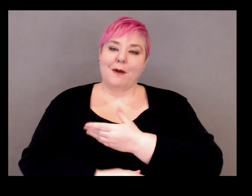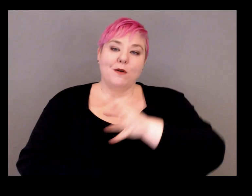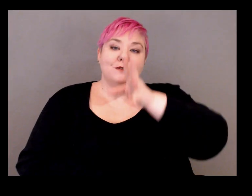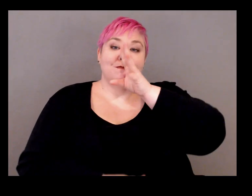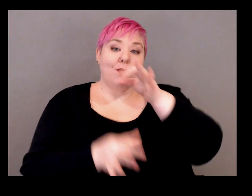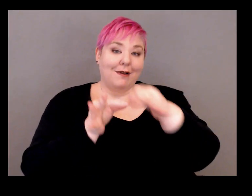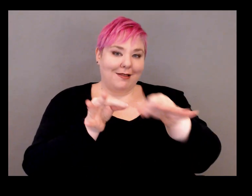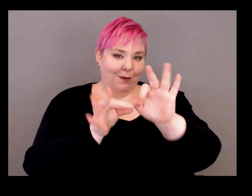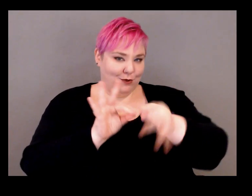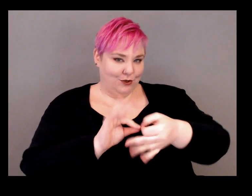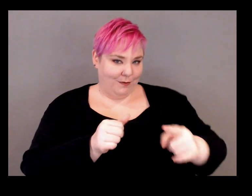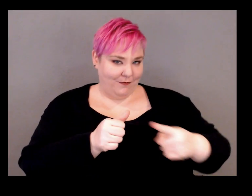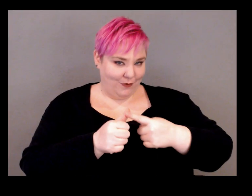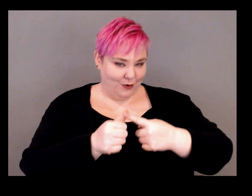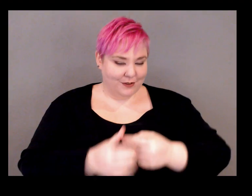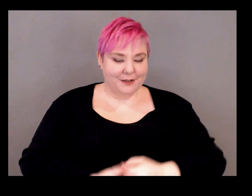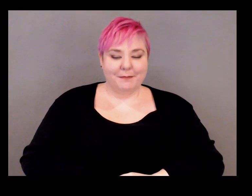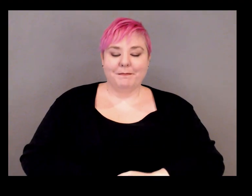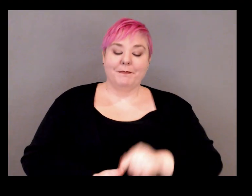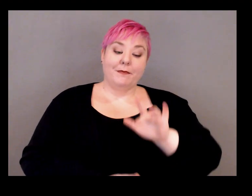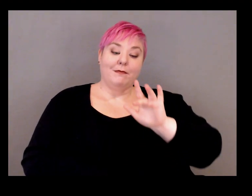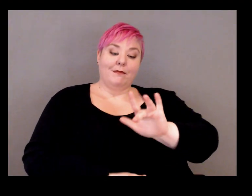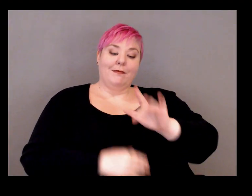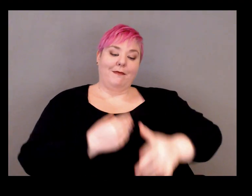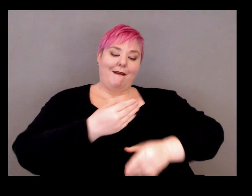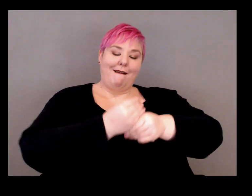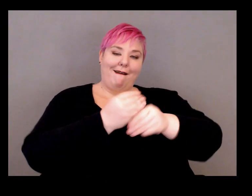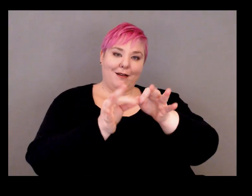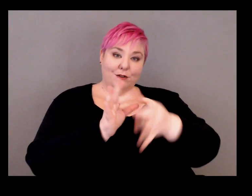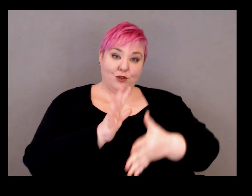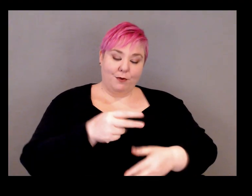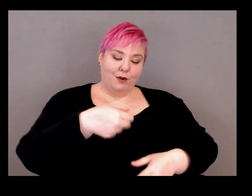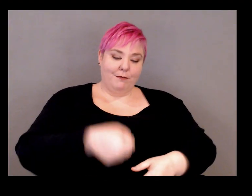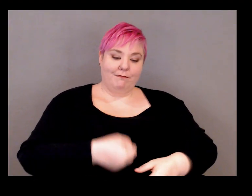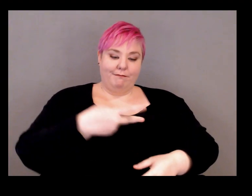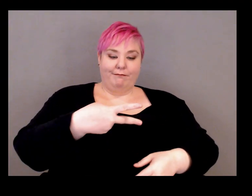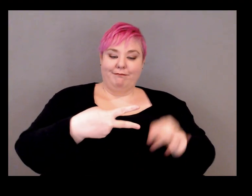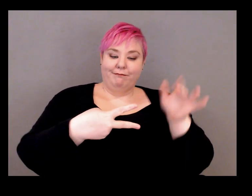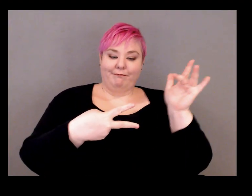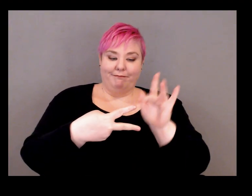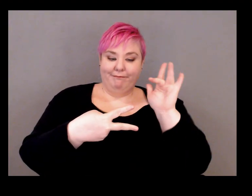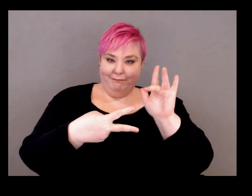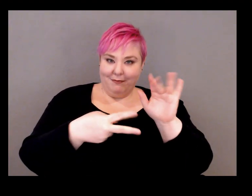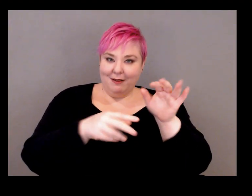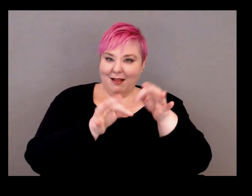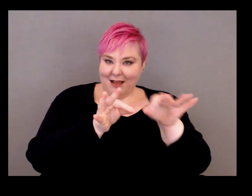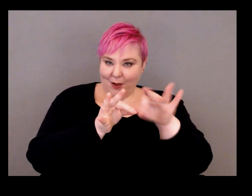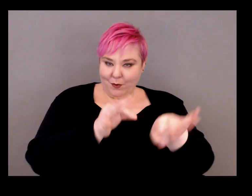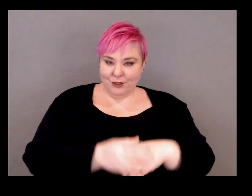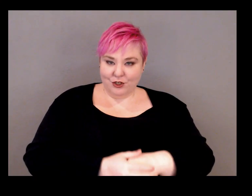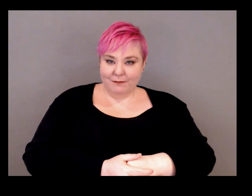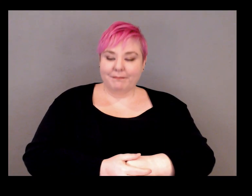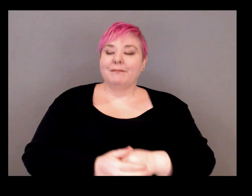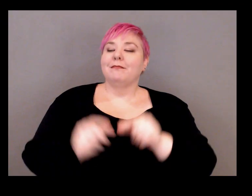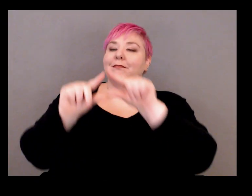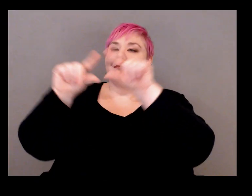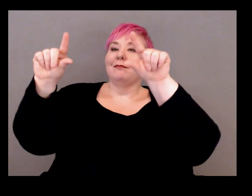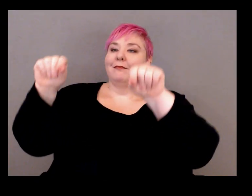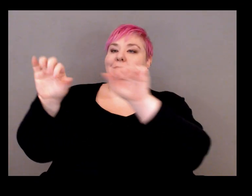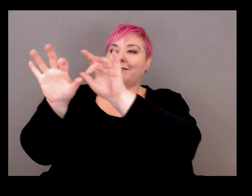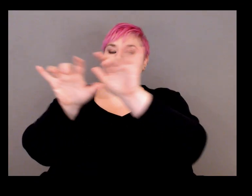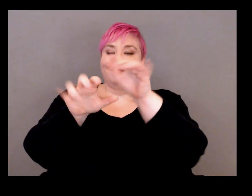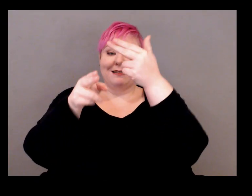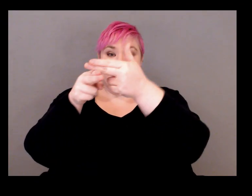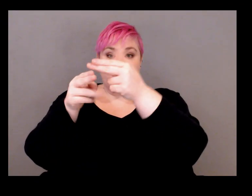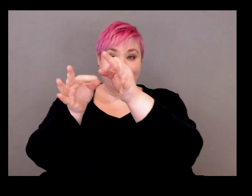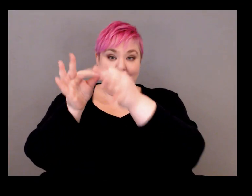our spoken language interpreter first. Select Add Interpreter and Language. Type the interpreter's name into the field and select